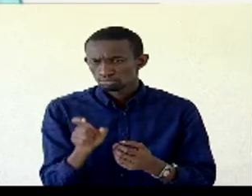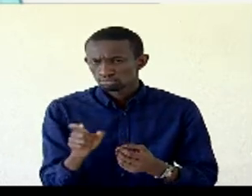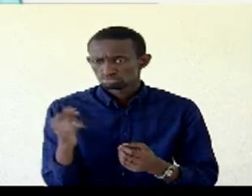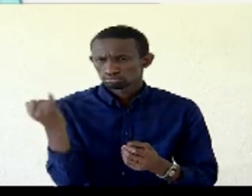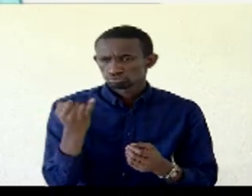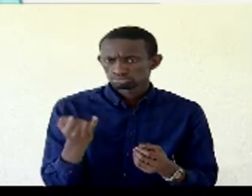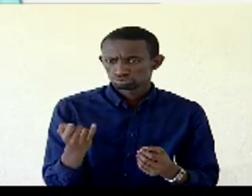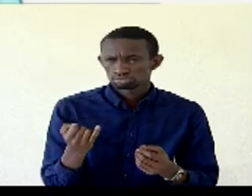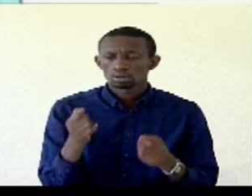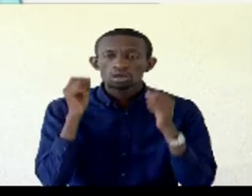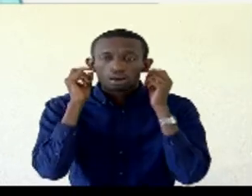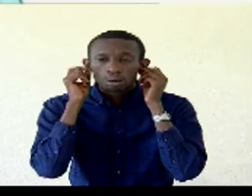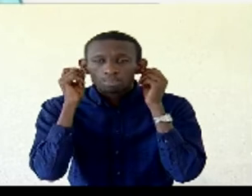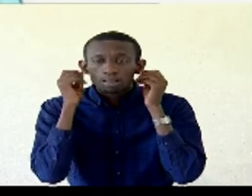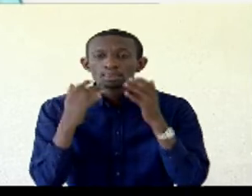is bigger than the head.